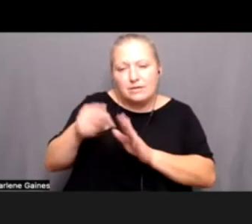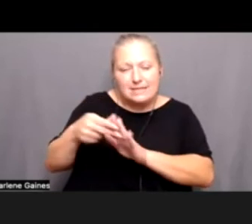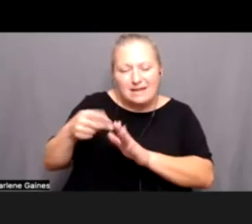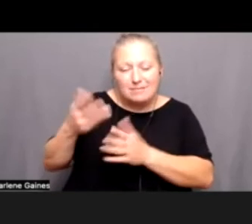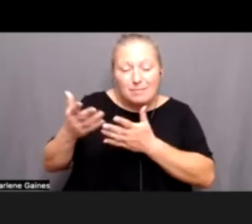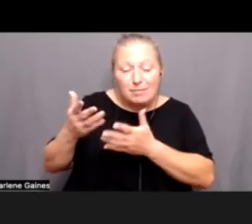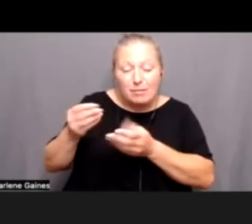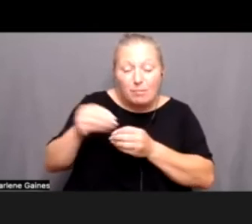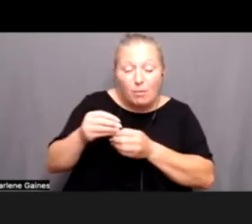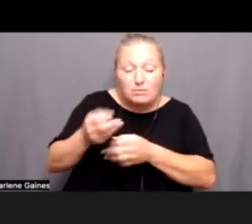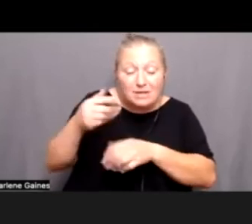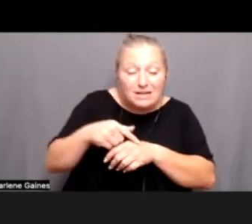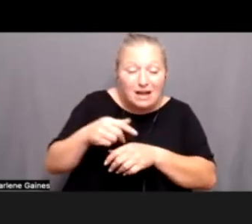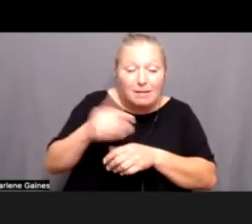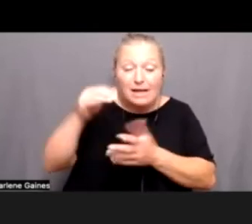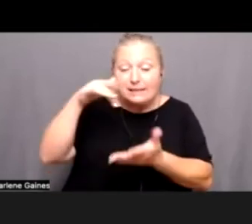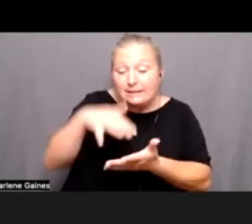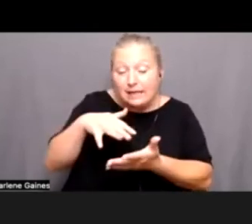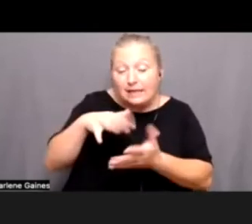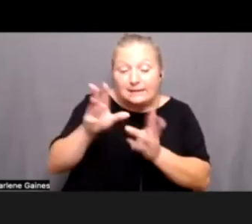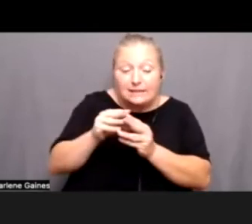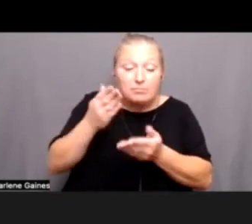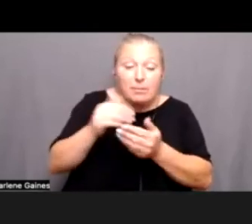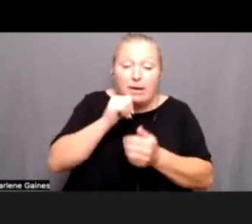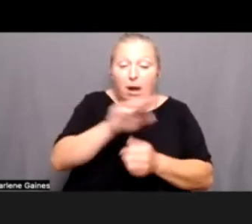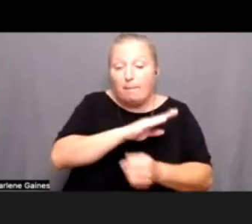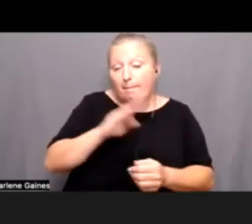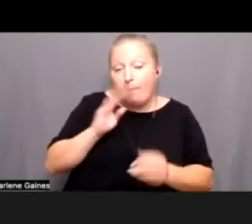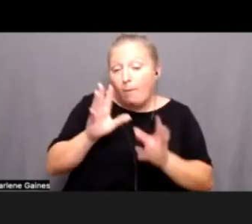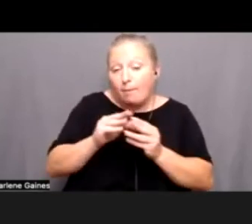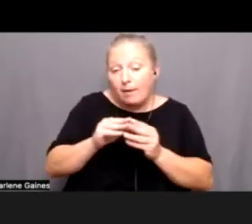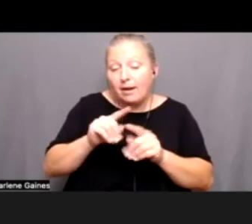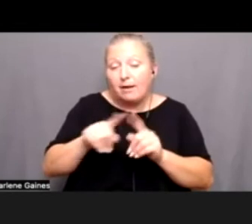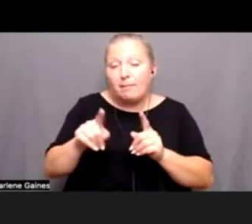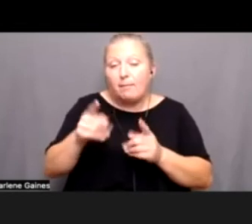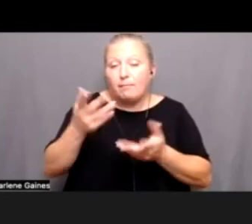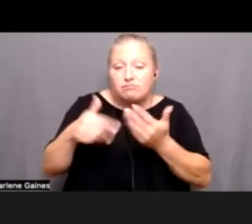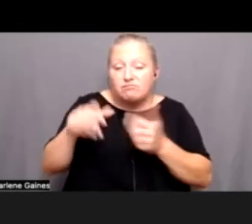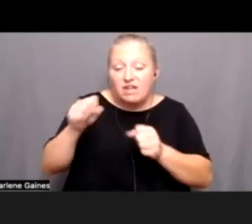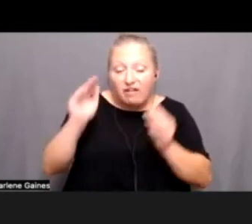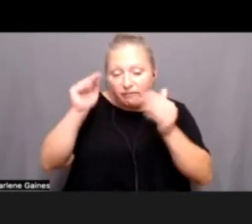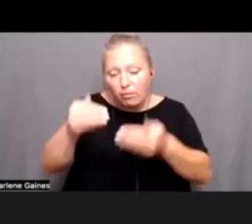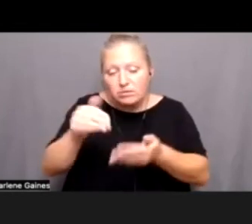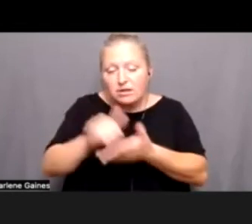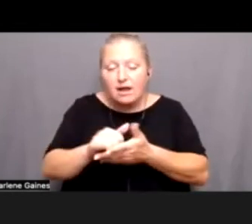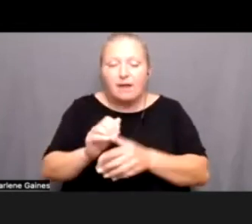Maybe like a study session, not like a board meeting, but just so we can get some focus on that.